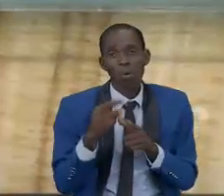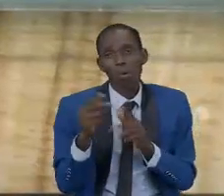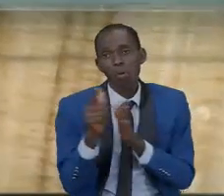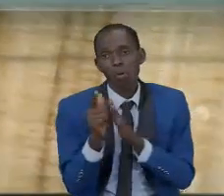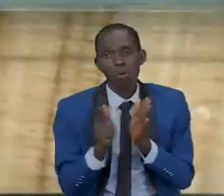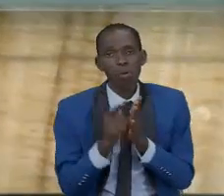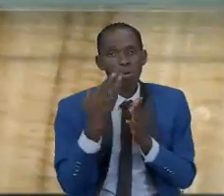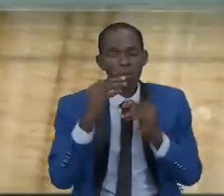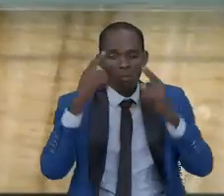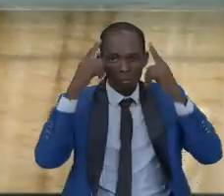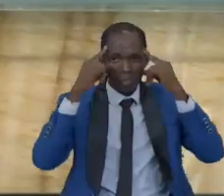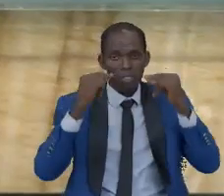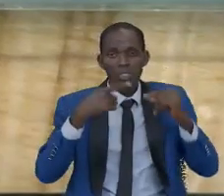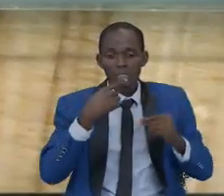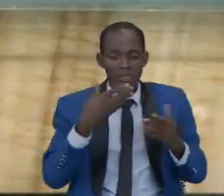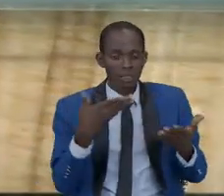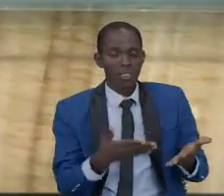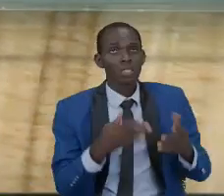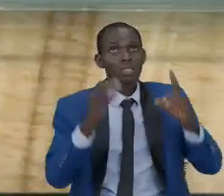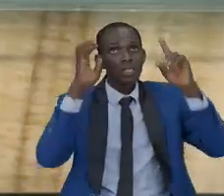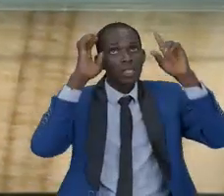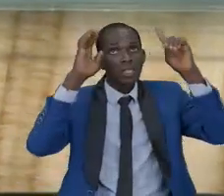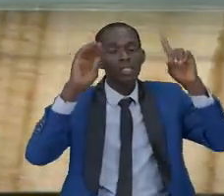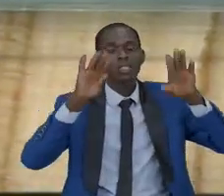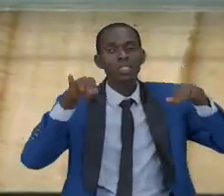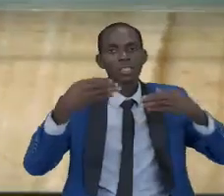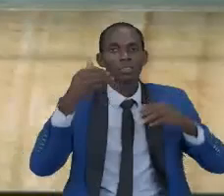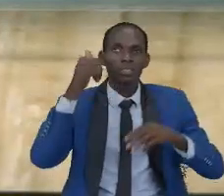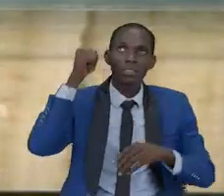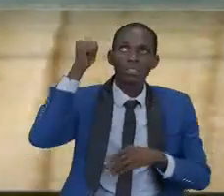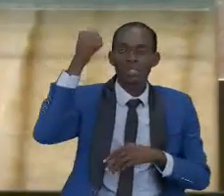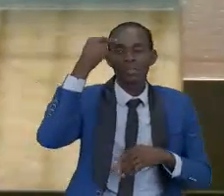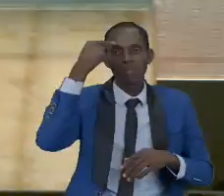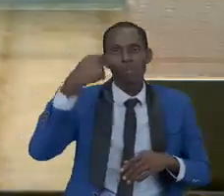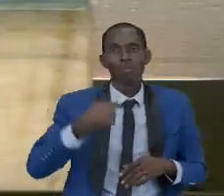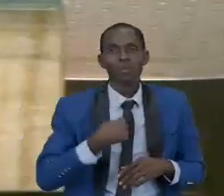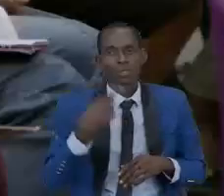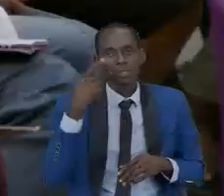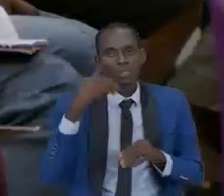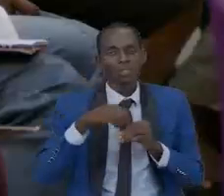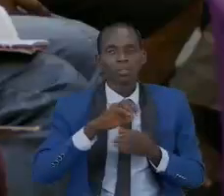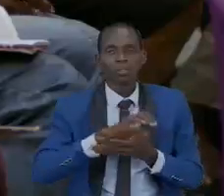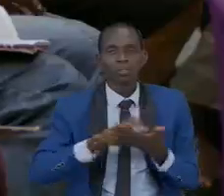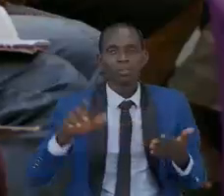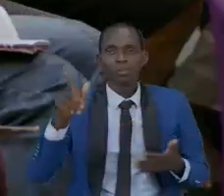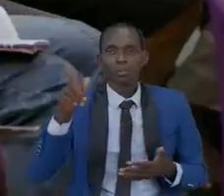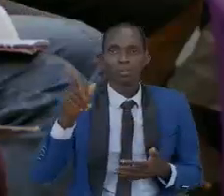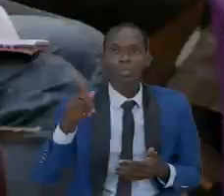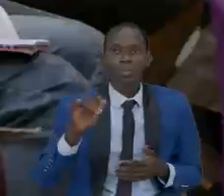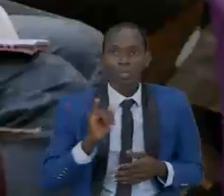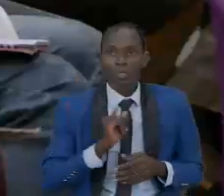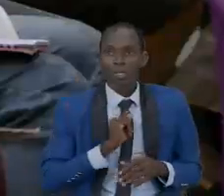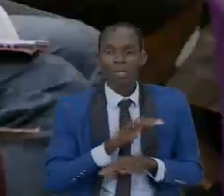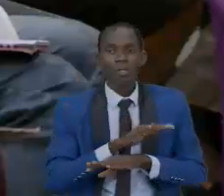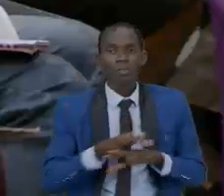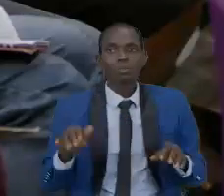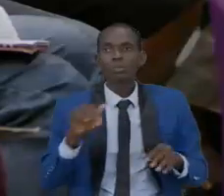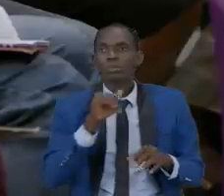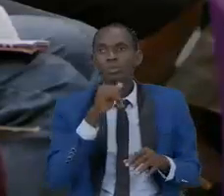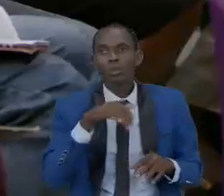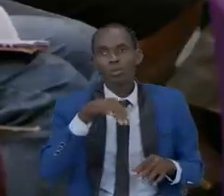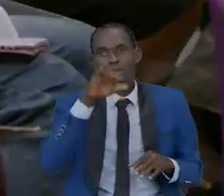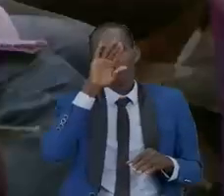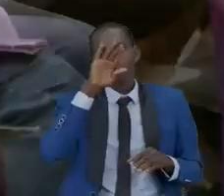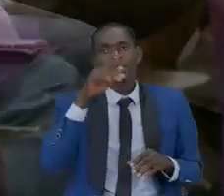he gave himself for me look at verse 21 in verse 21 I do not frustrate